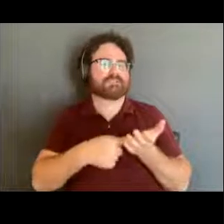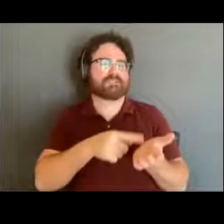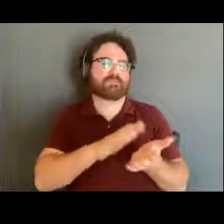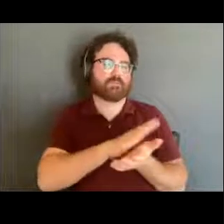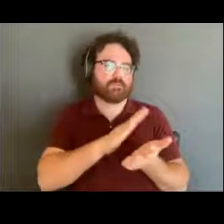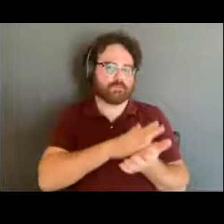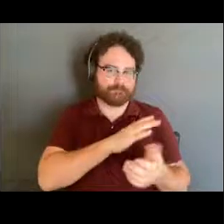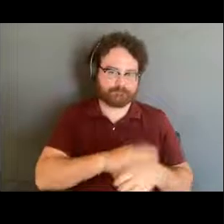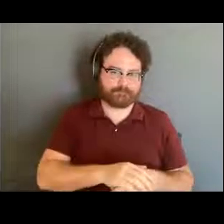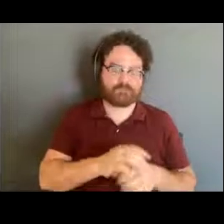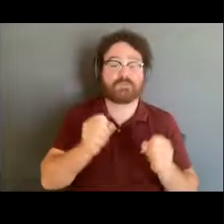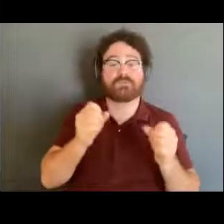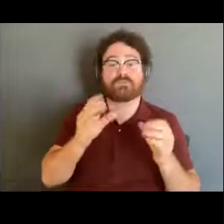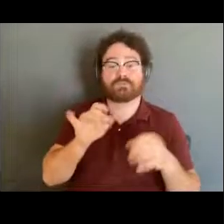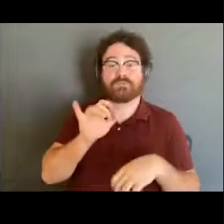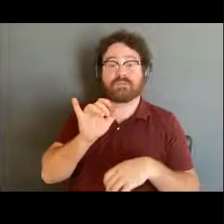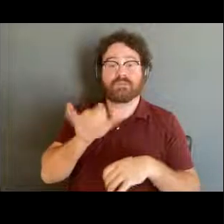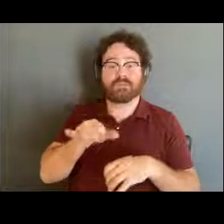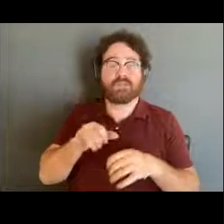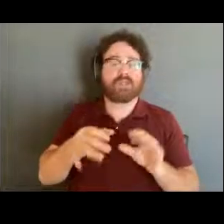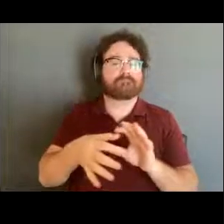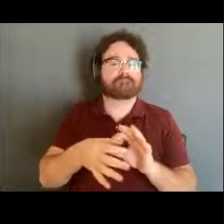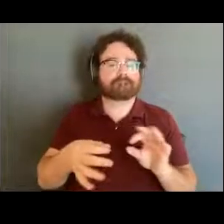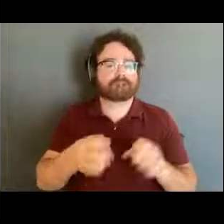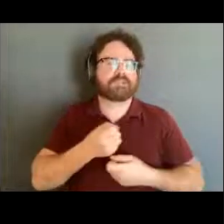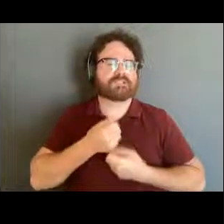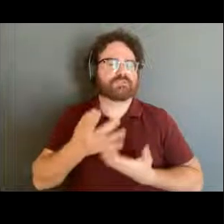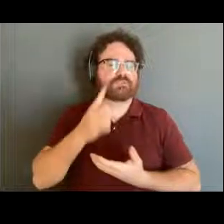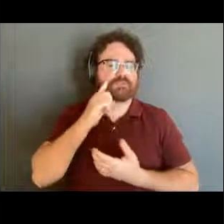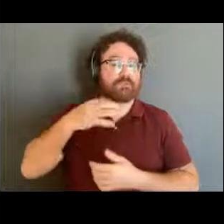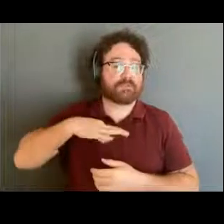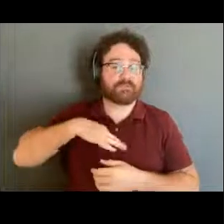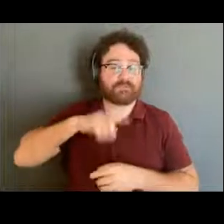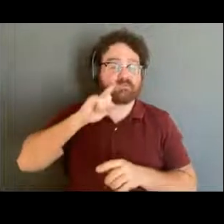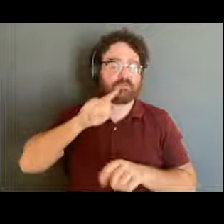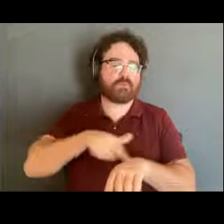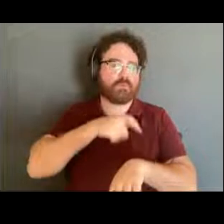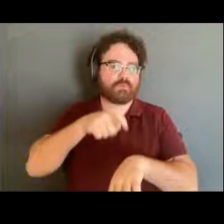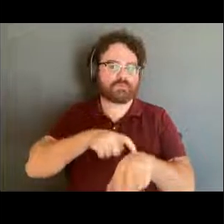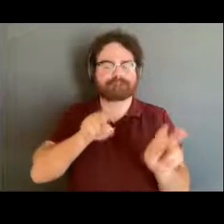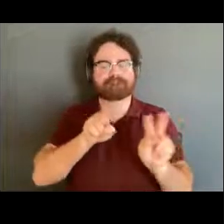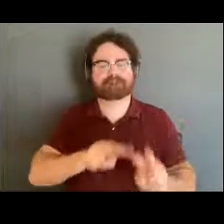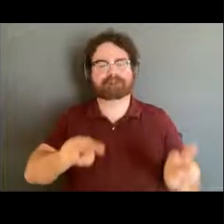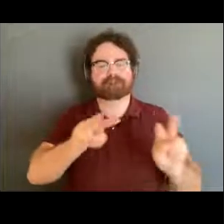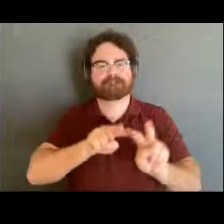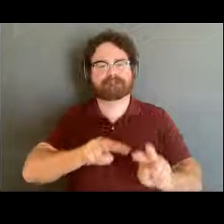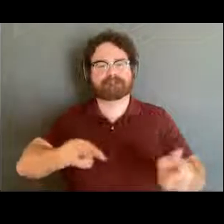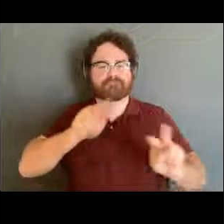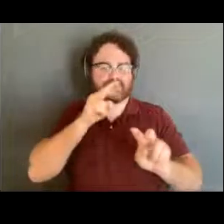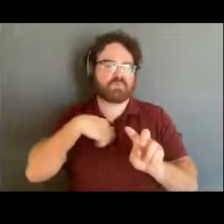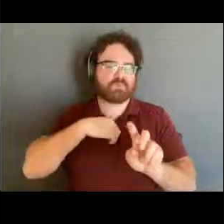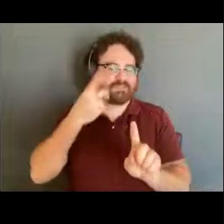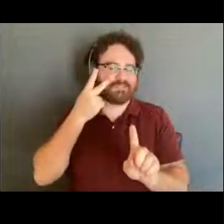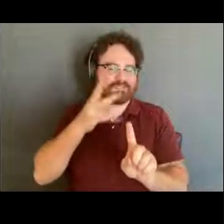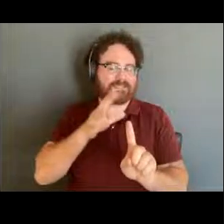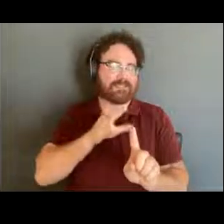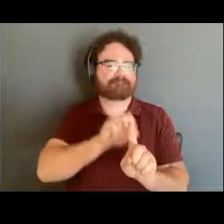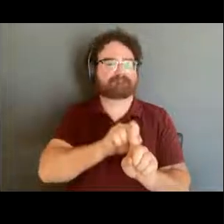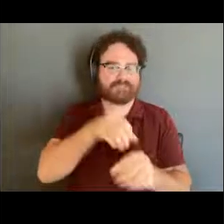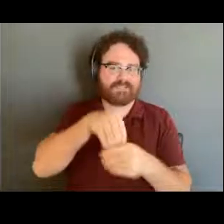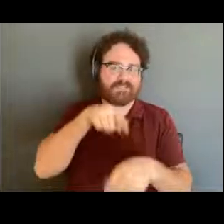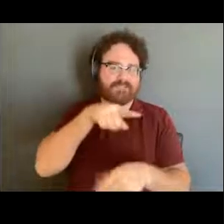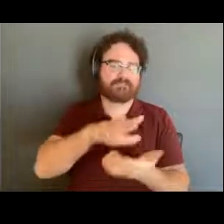the expression of the benefits of long-term observations captured in this particular paper.